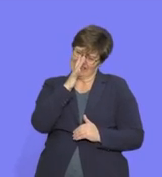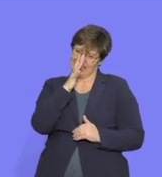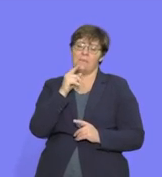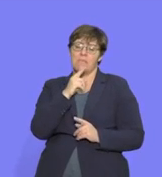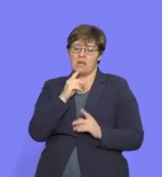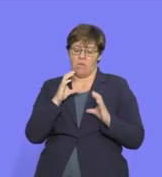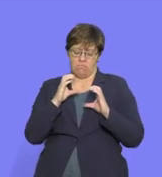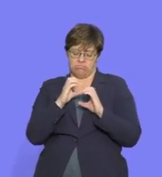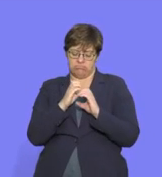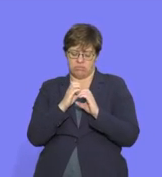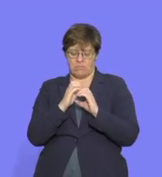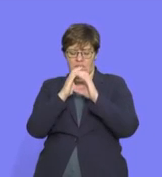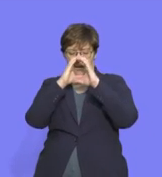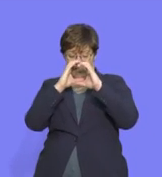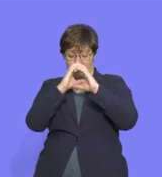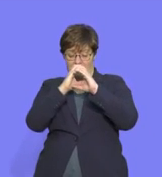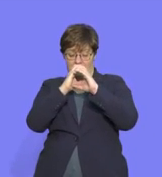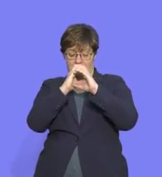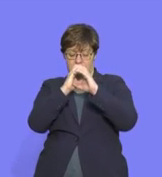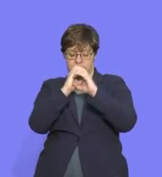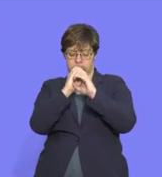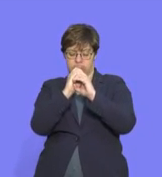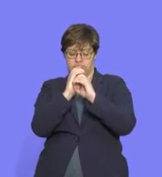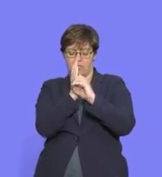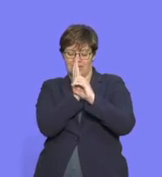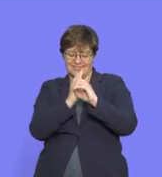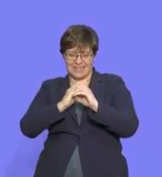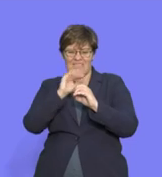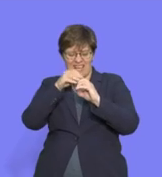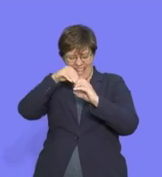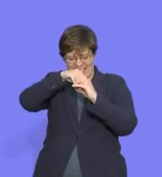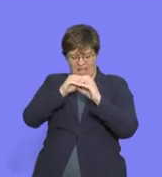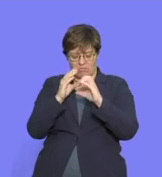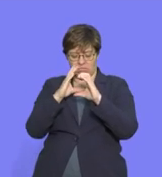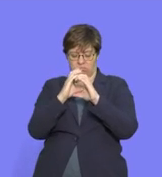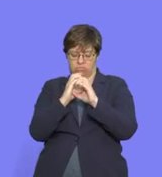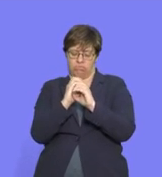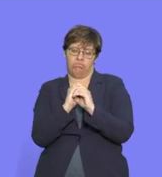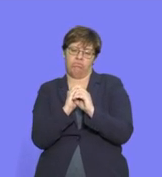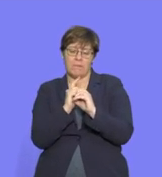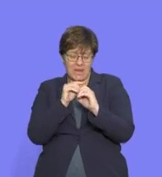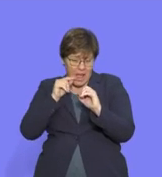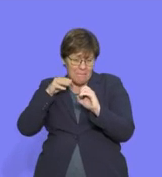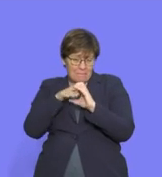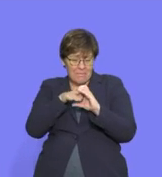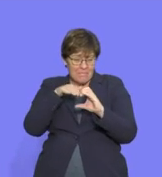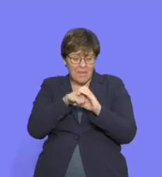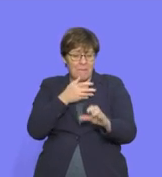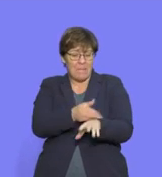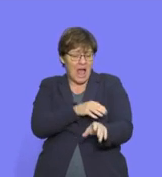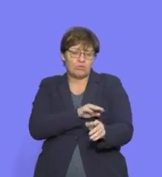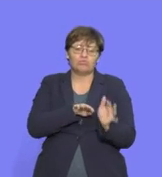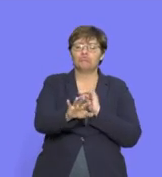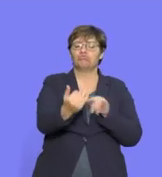start to block. What does the fat do? It blocks the arteries, all right? That leads to high blood pressure. But where is it